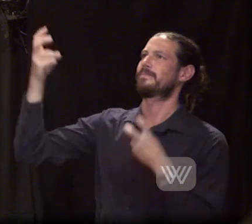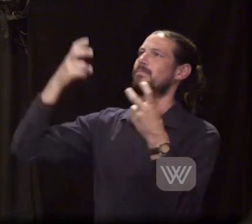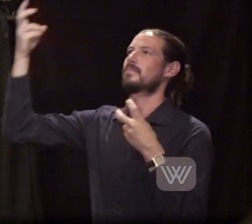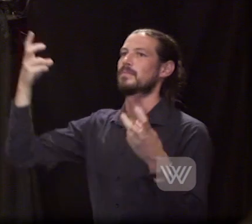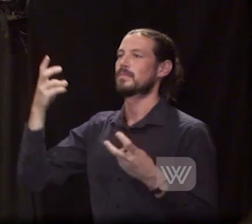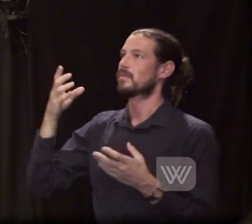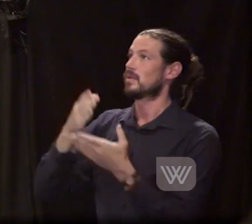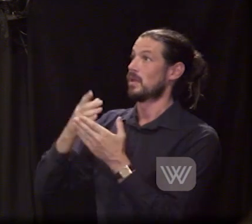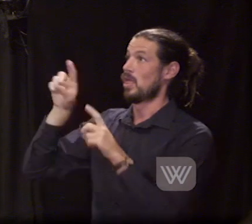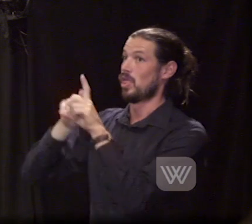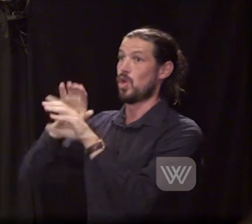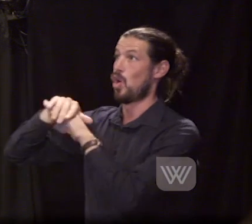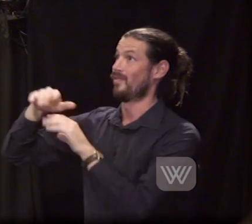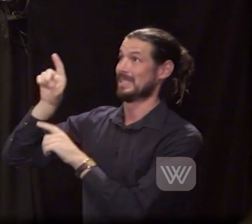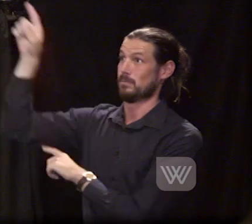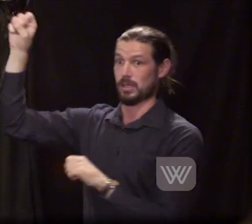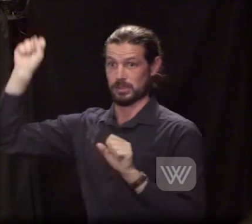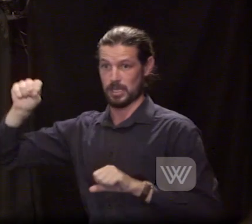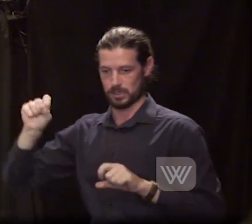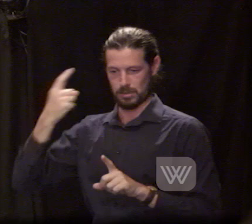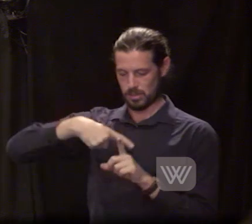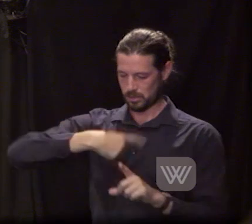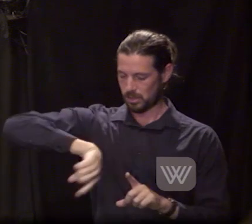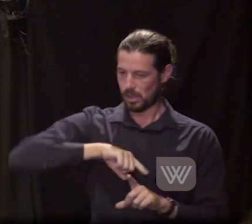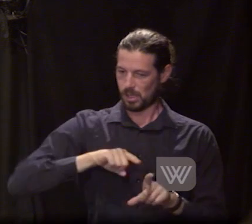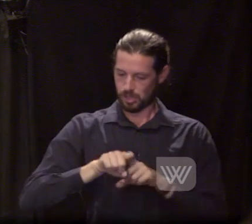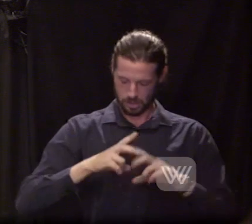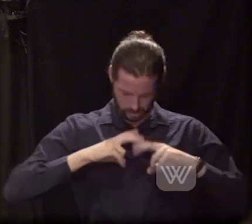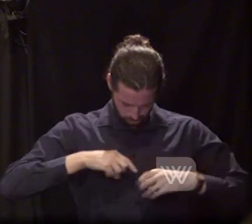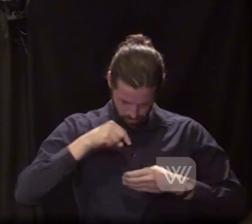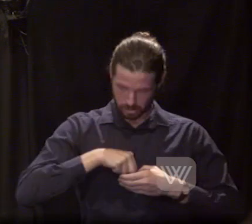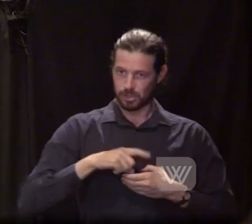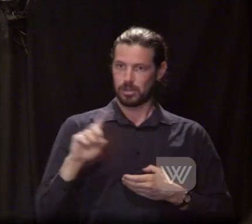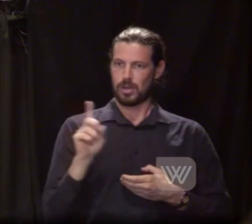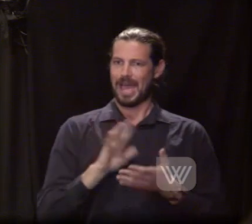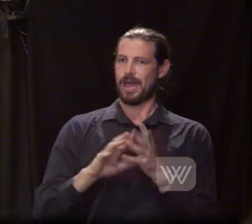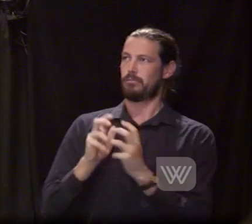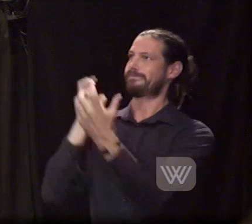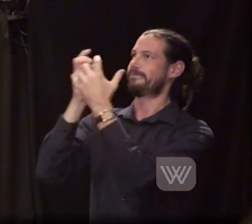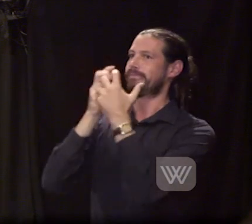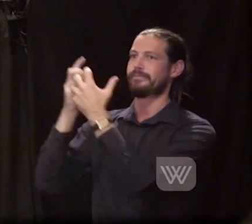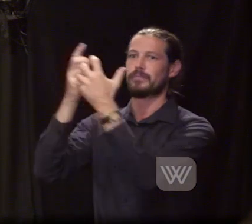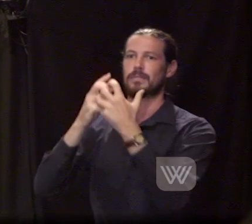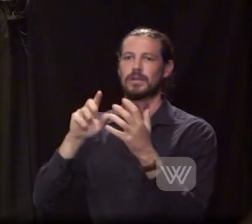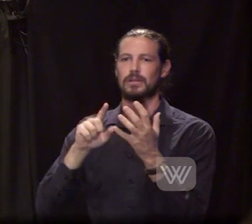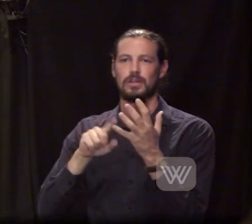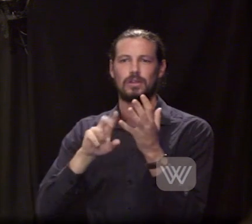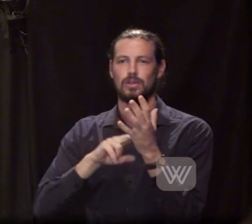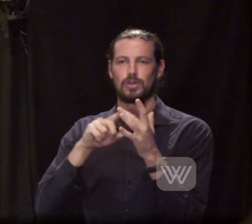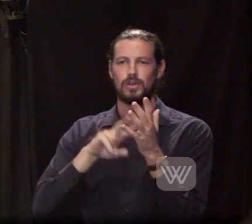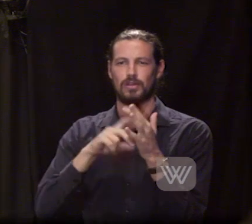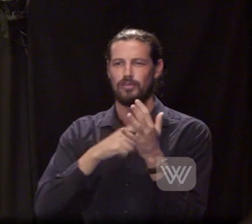about itself, our place in the cosmos, our history, and hopefully our future. What is